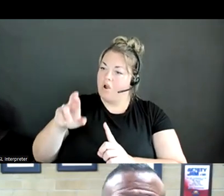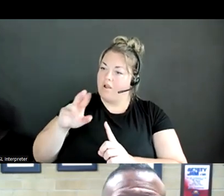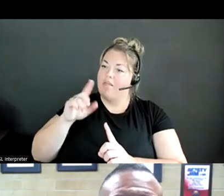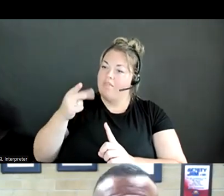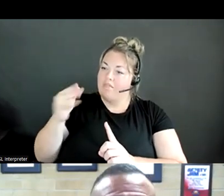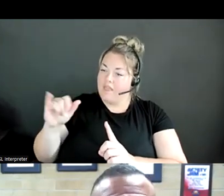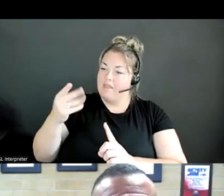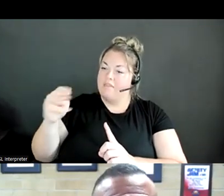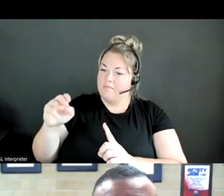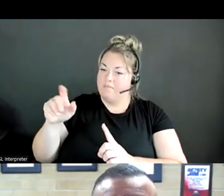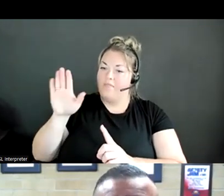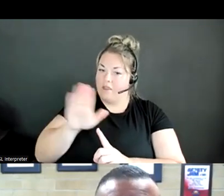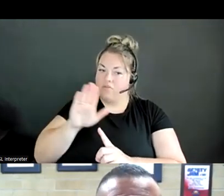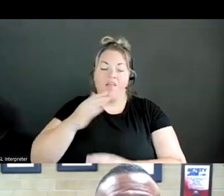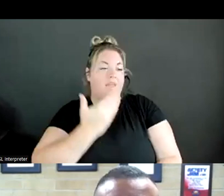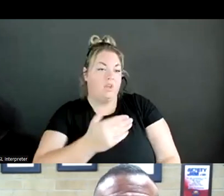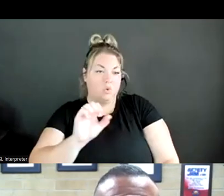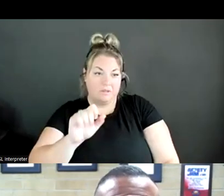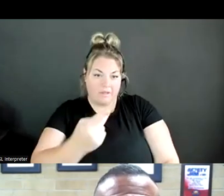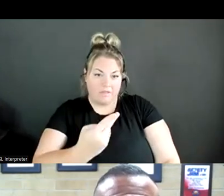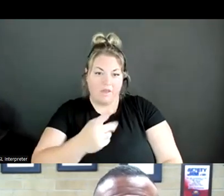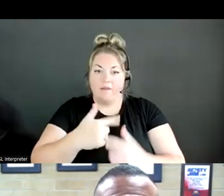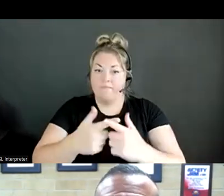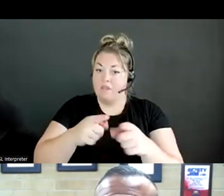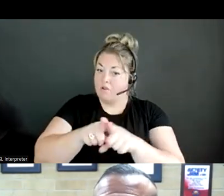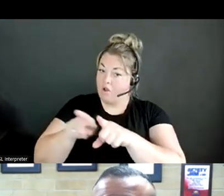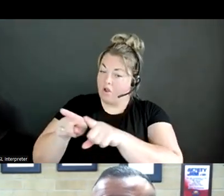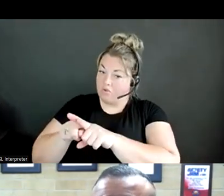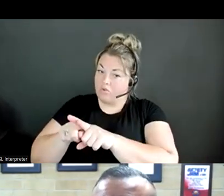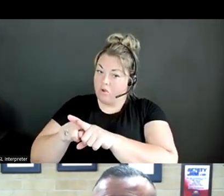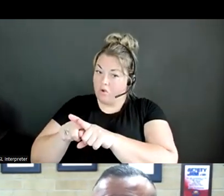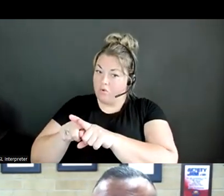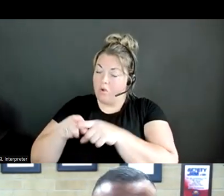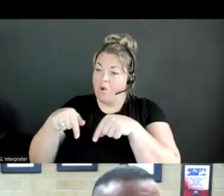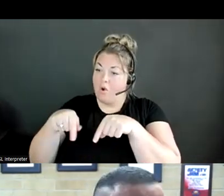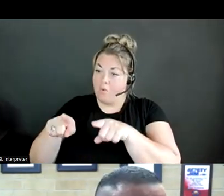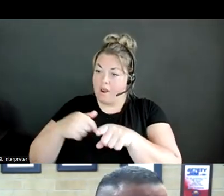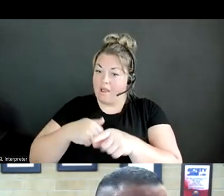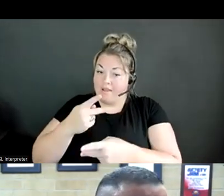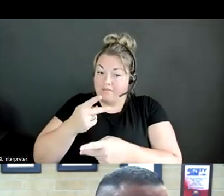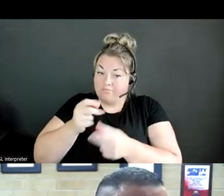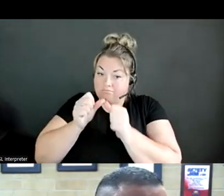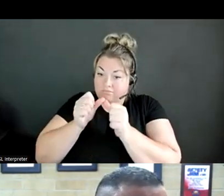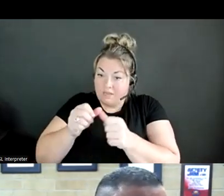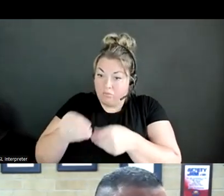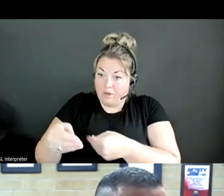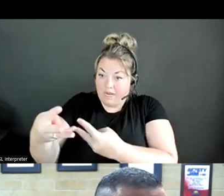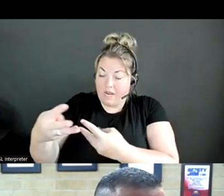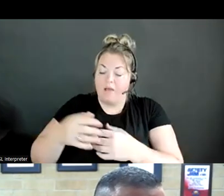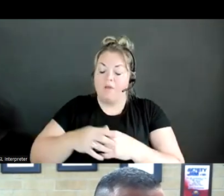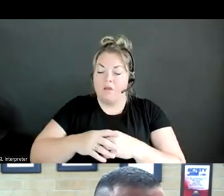sorry. She. Thank you, Okay. Seth. And then also, you know, while I keep bringing this up, it's like,